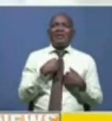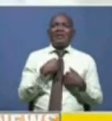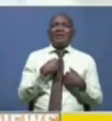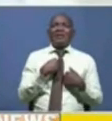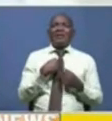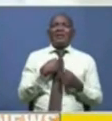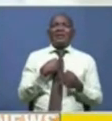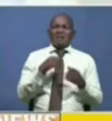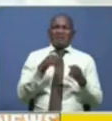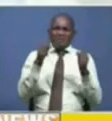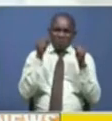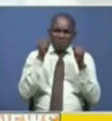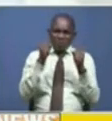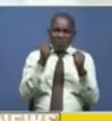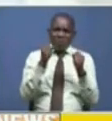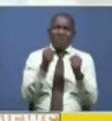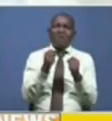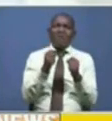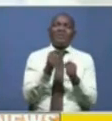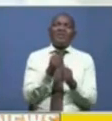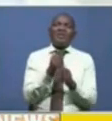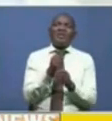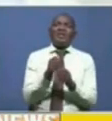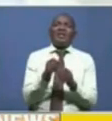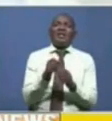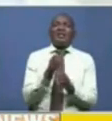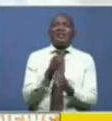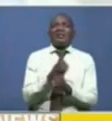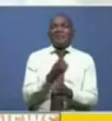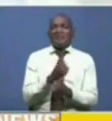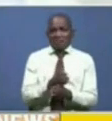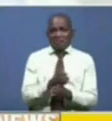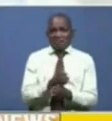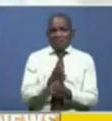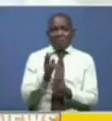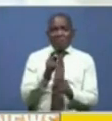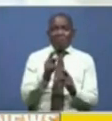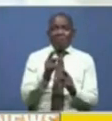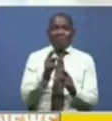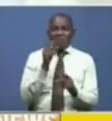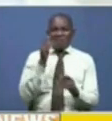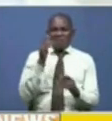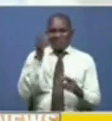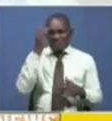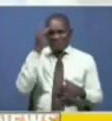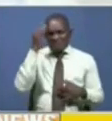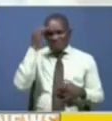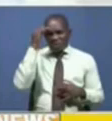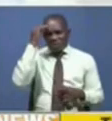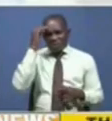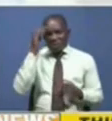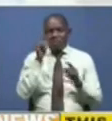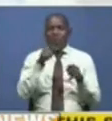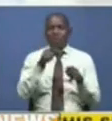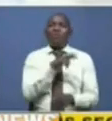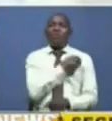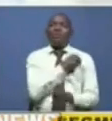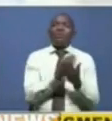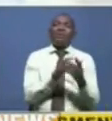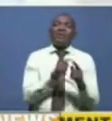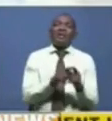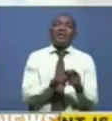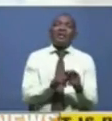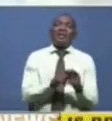A very disturbed individual will be brought into the hospital. Sometimes within 3 days, 4 days, a